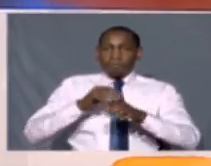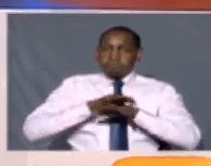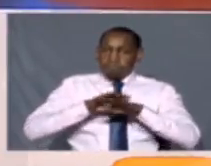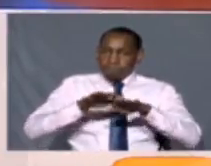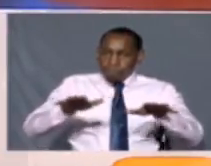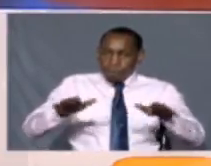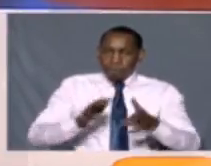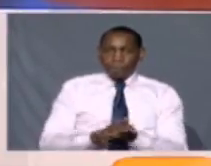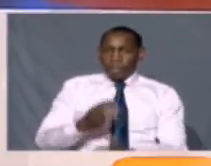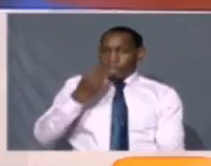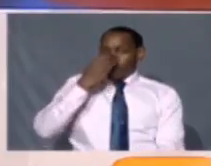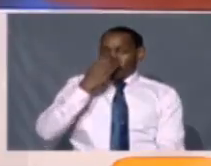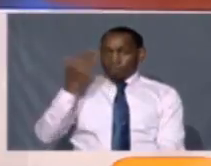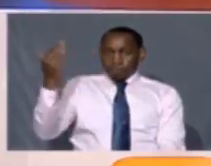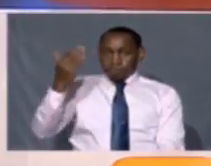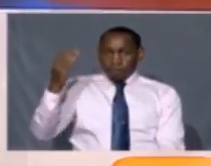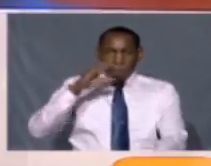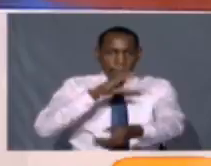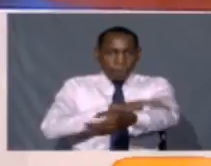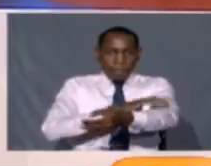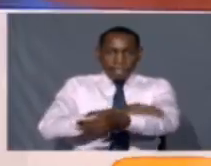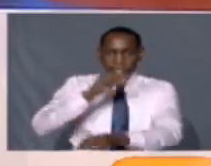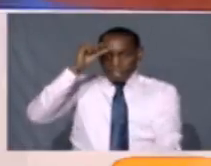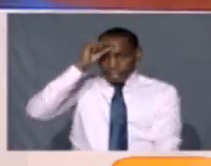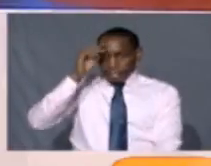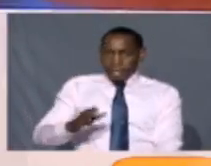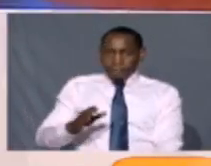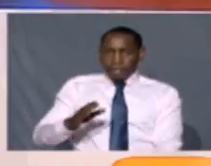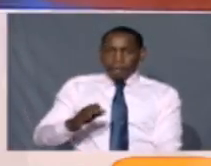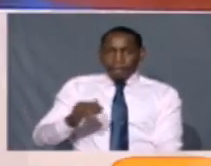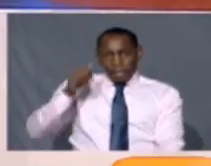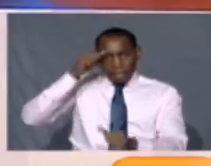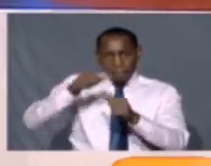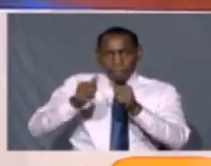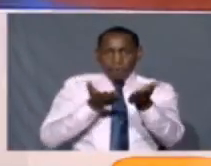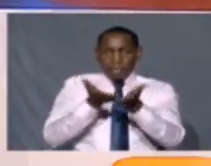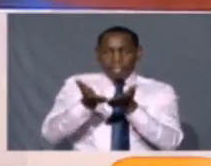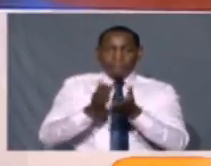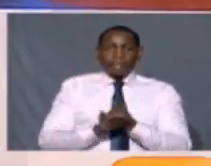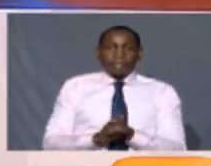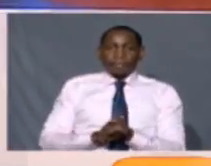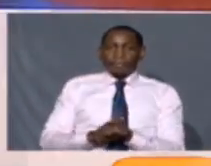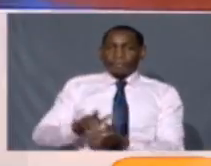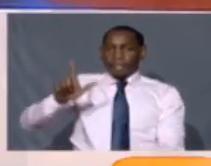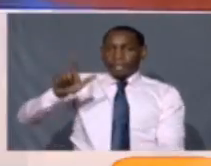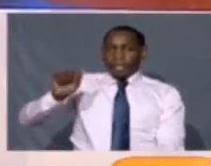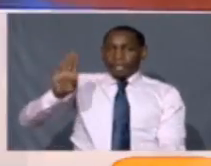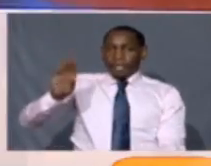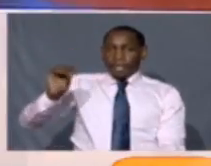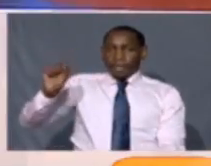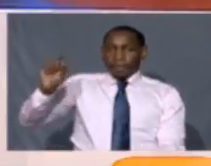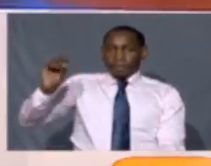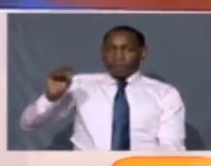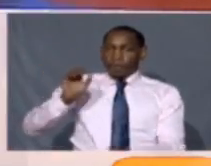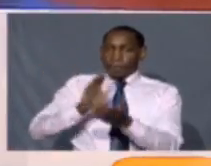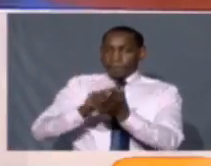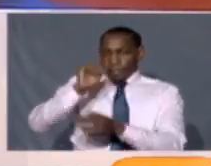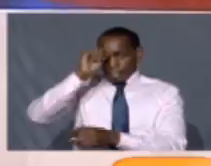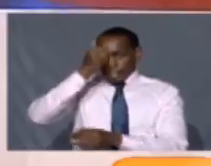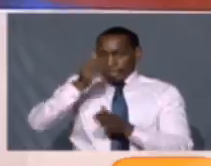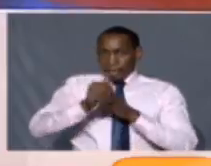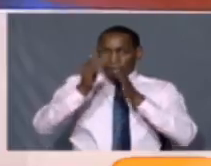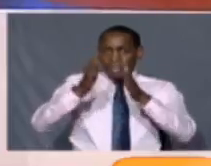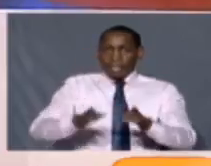hand. Ruto spoke at Bomet Governor Dr. Joyce Laboso's memorial service. Laboso has been hailed as an astute leader who